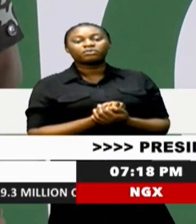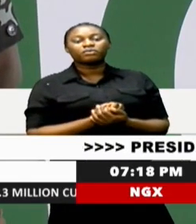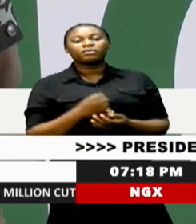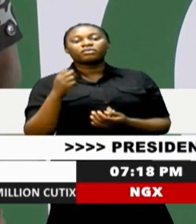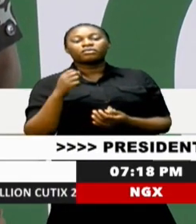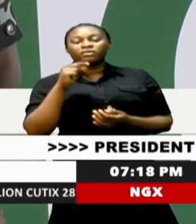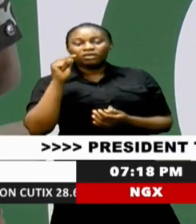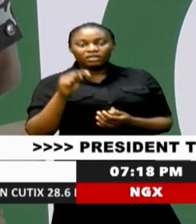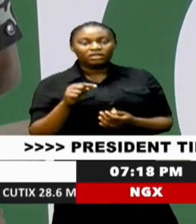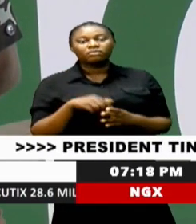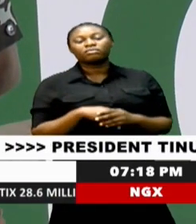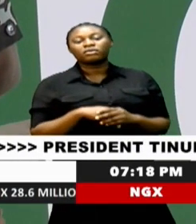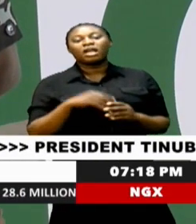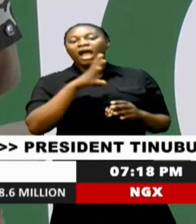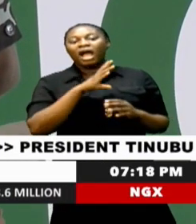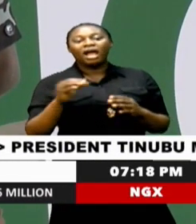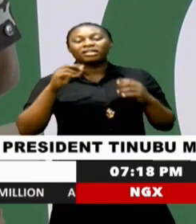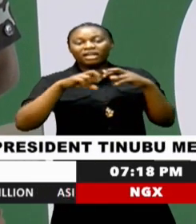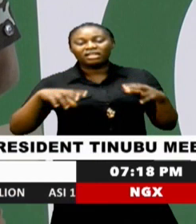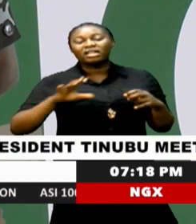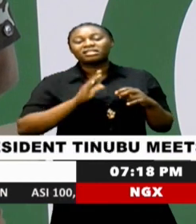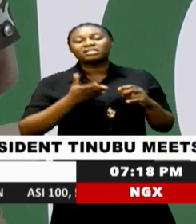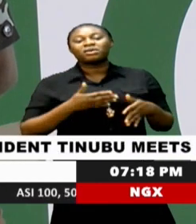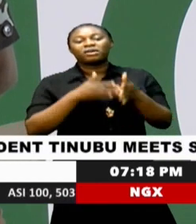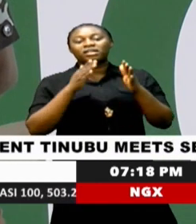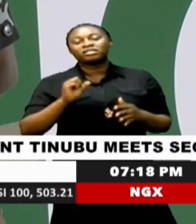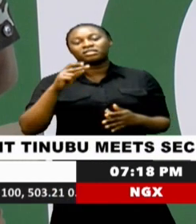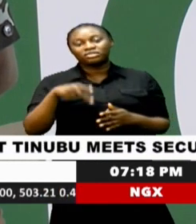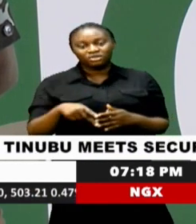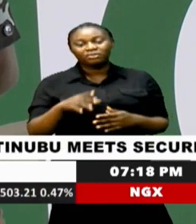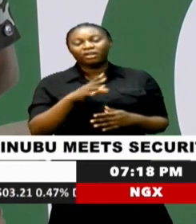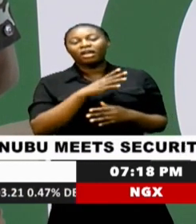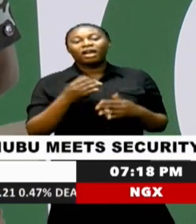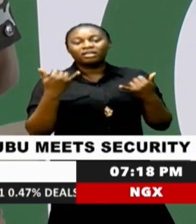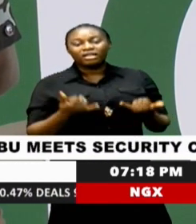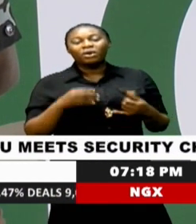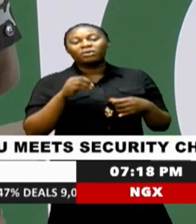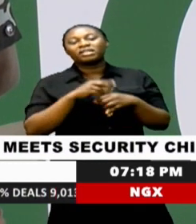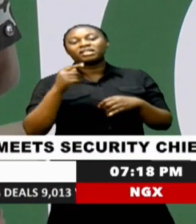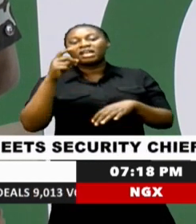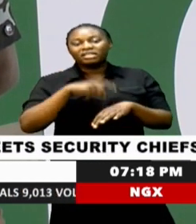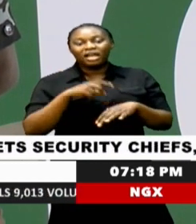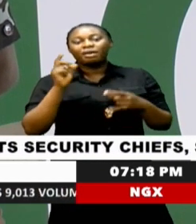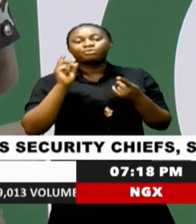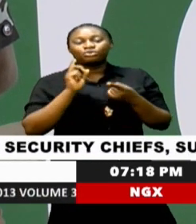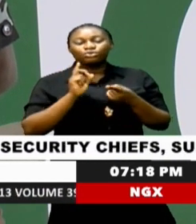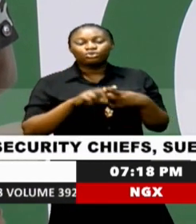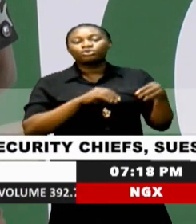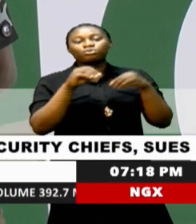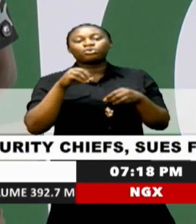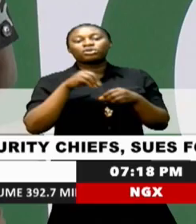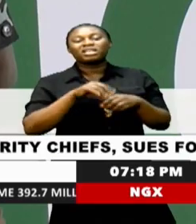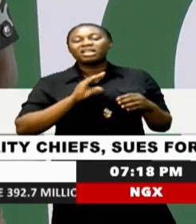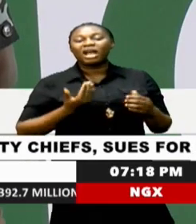AFCFTA, therefore, underlines our leadership in this sector, and now is the time to assert our presence